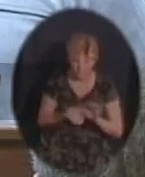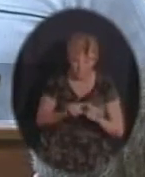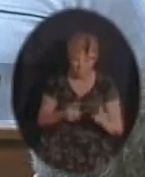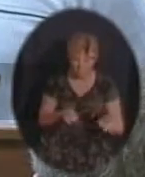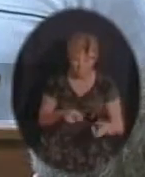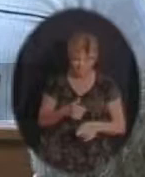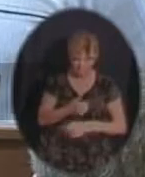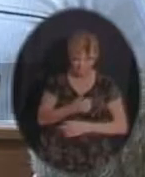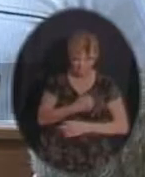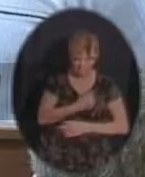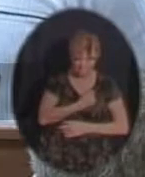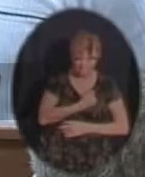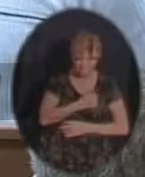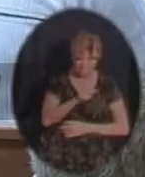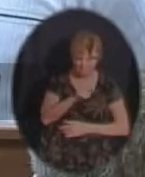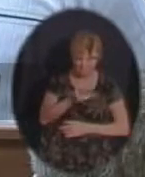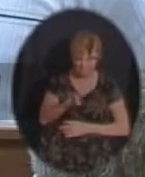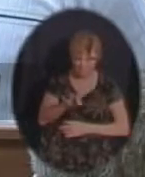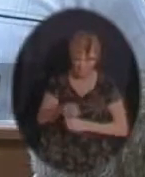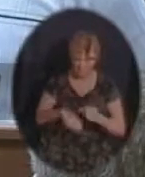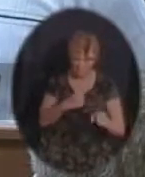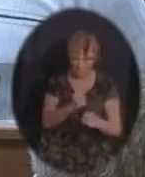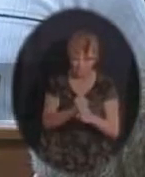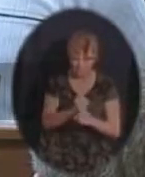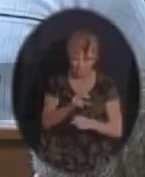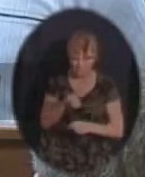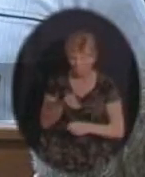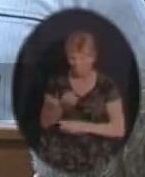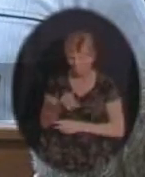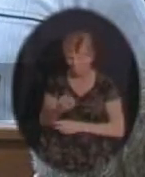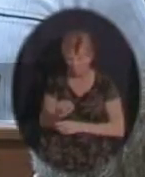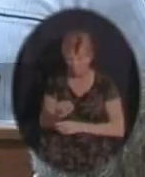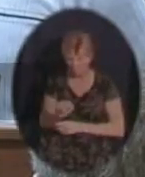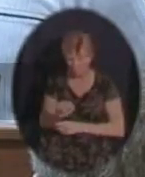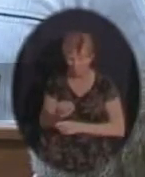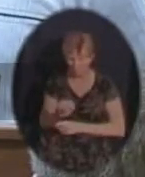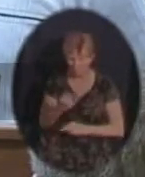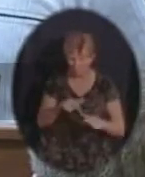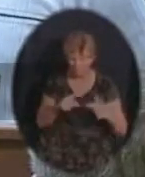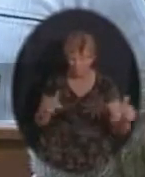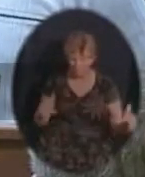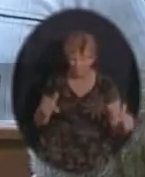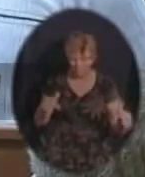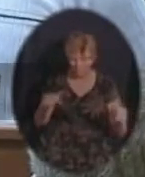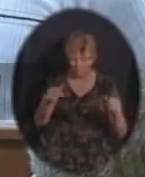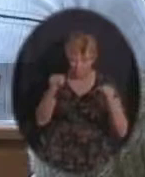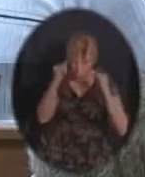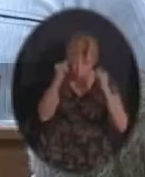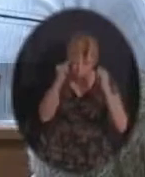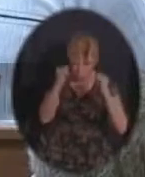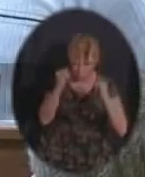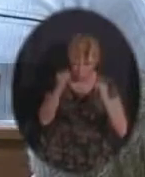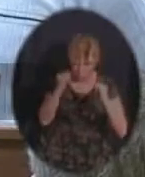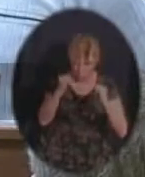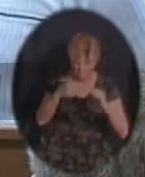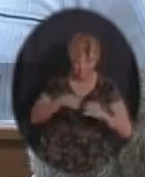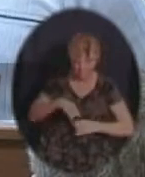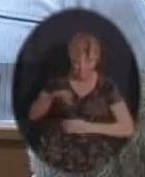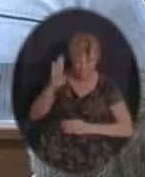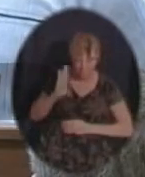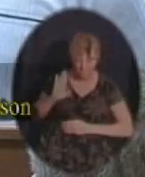a 29-year veteran of language instruction and was facilitator for the entire International Language Department in this